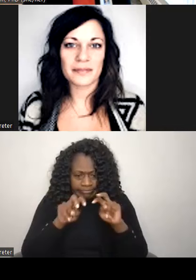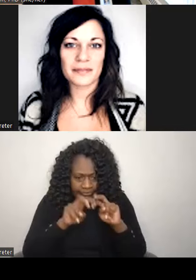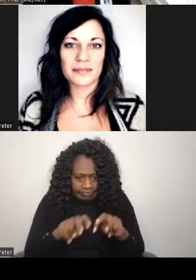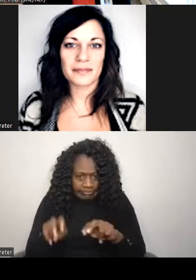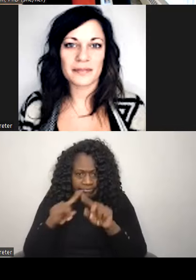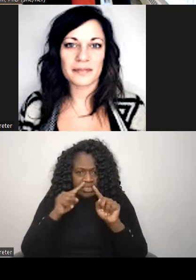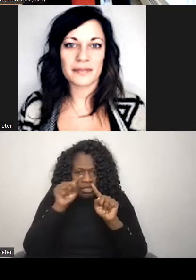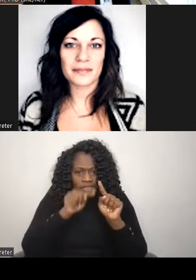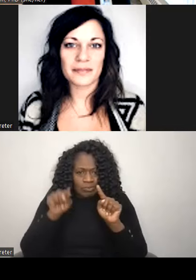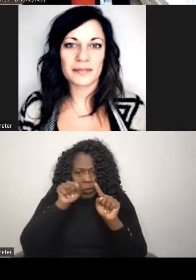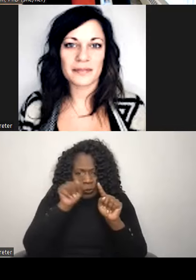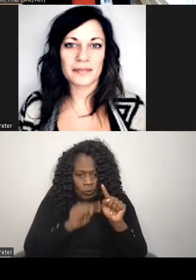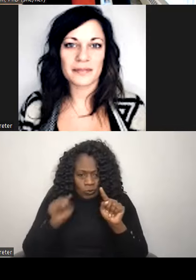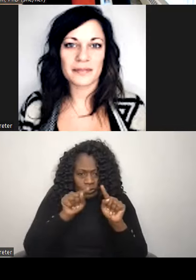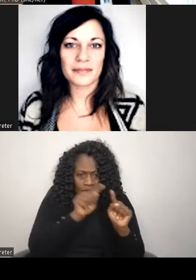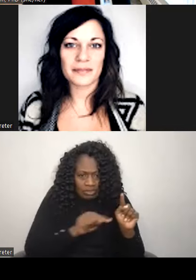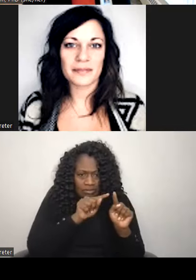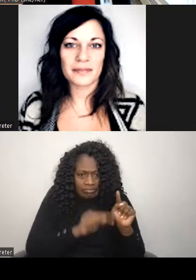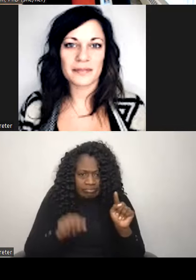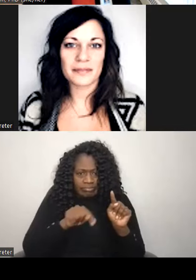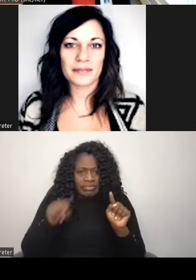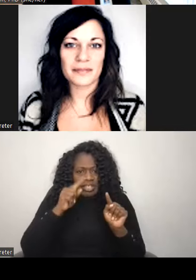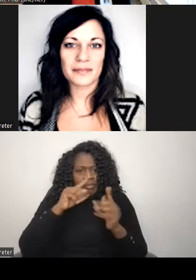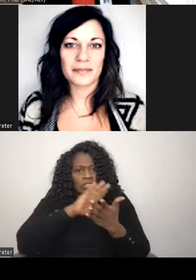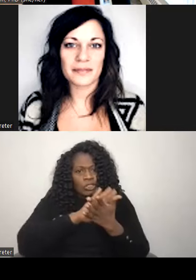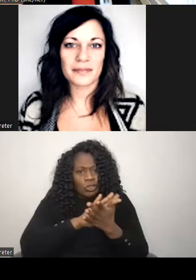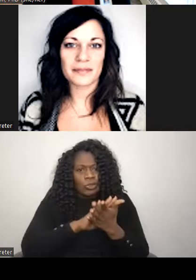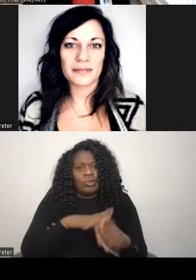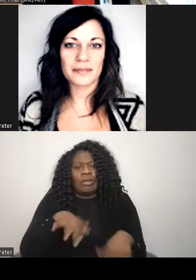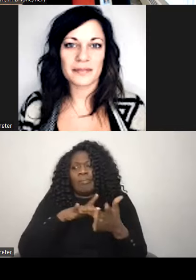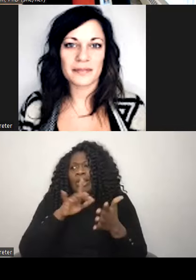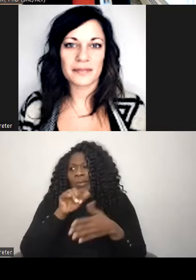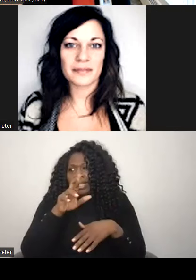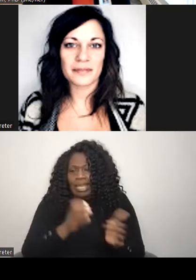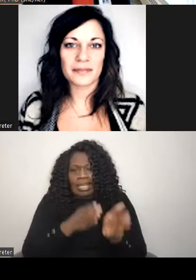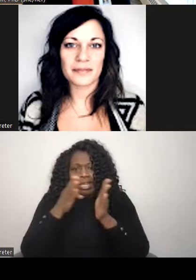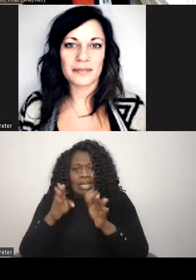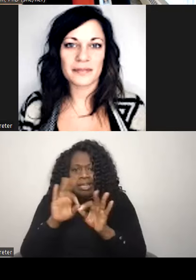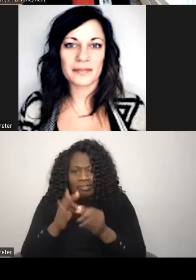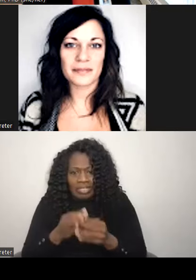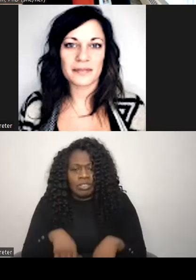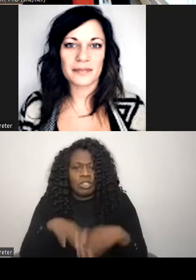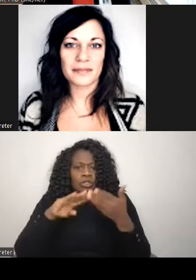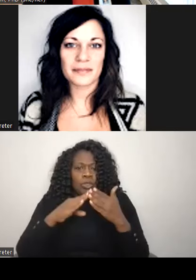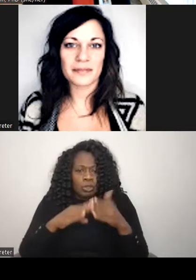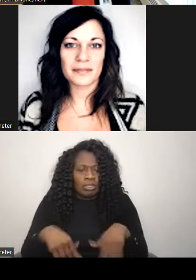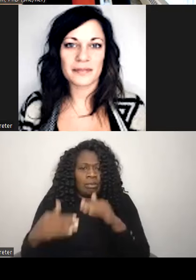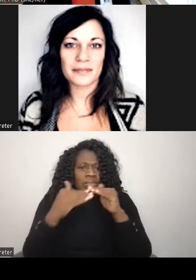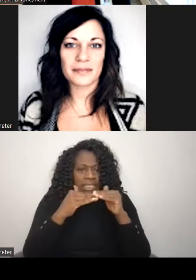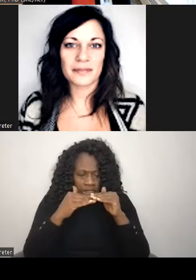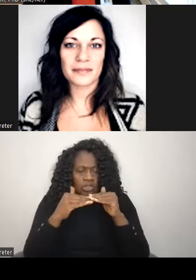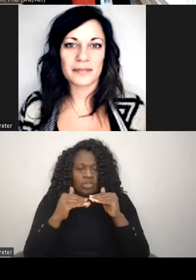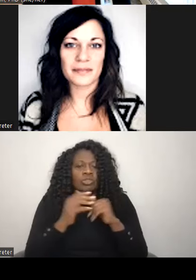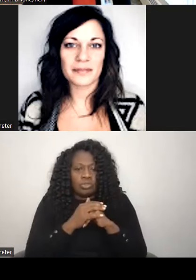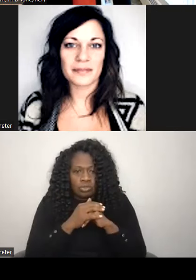on the wheel, thinking about school and medical care in terms of family, in terms of their community and their peers.